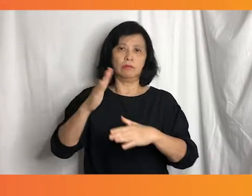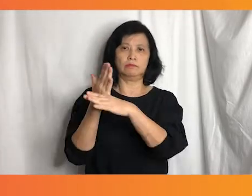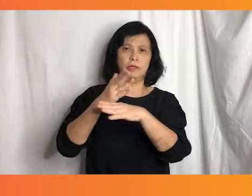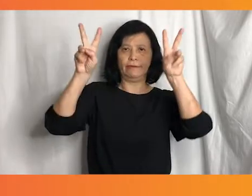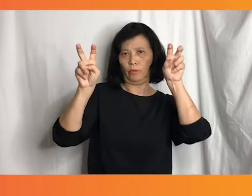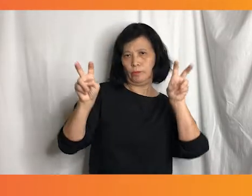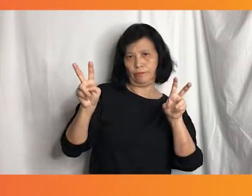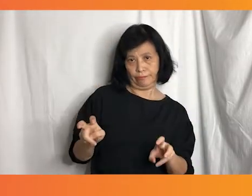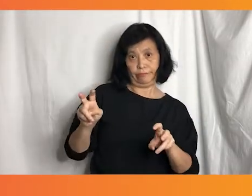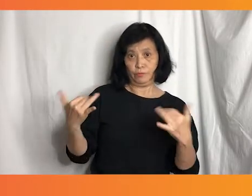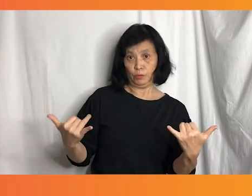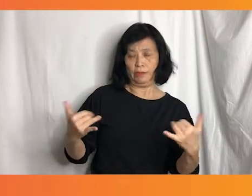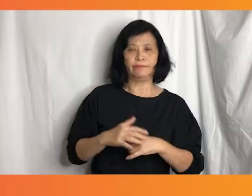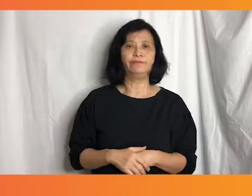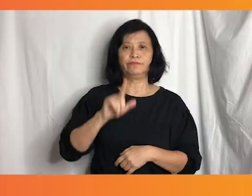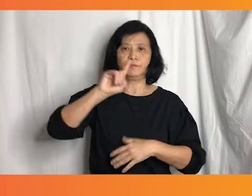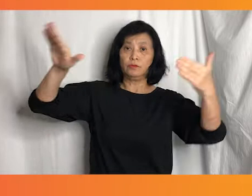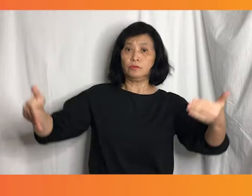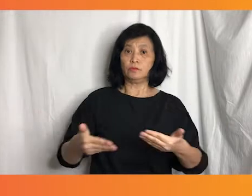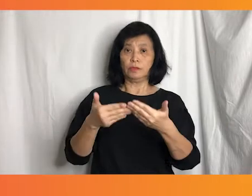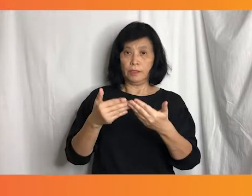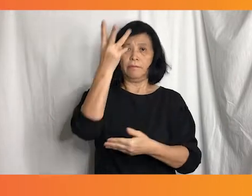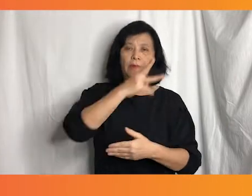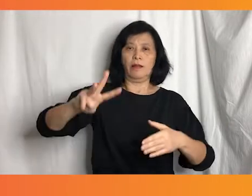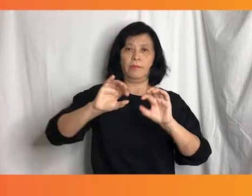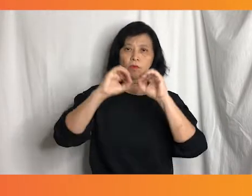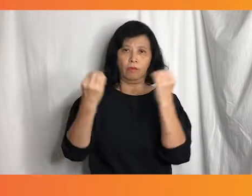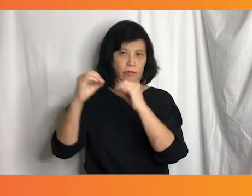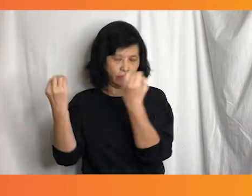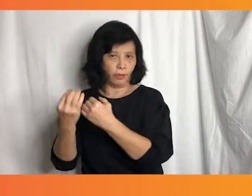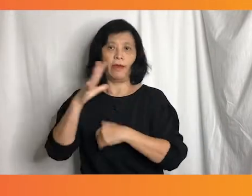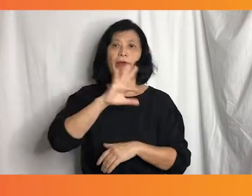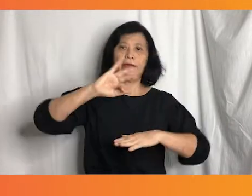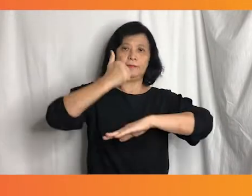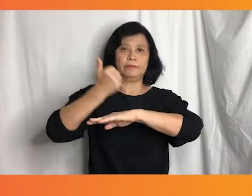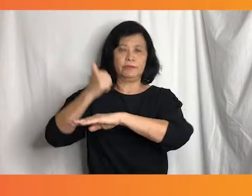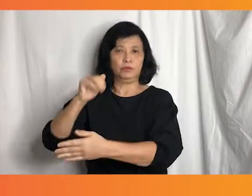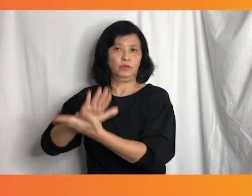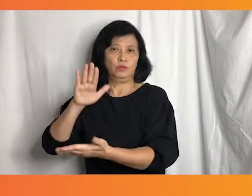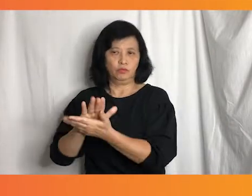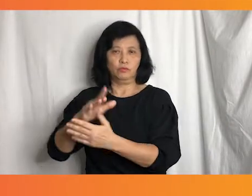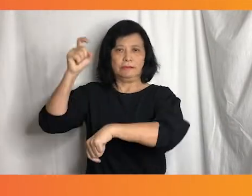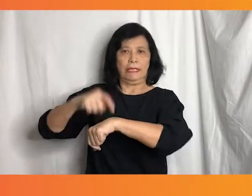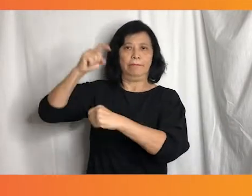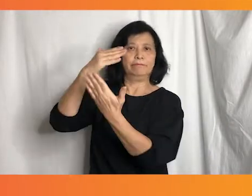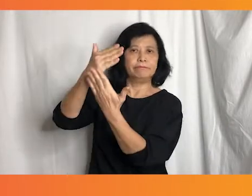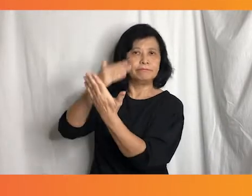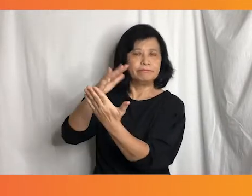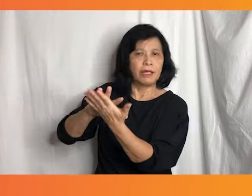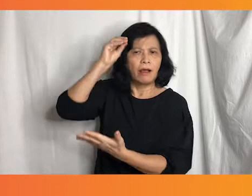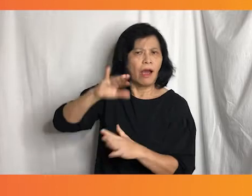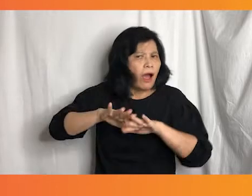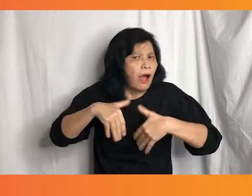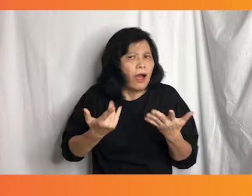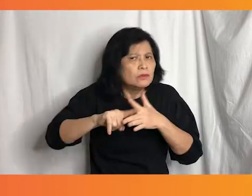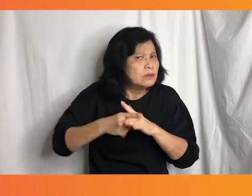today. Introduction of Paralympics movement and implementation in school during lesson. So how did the Paralympic